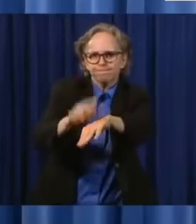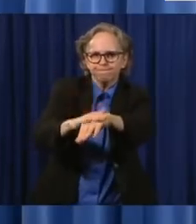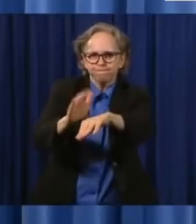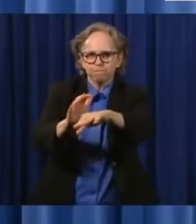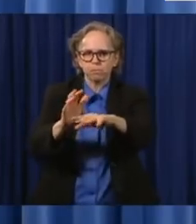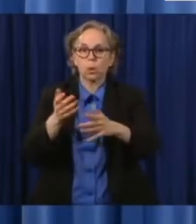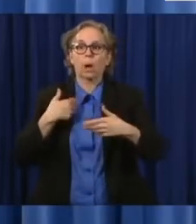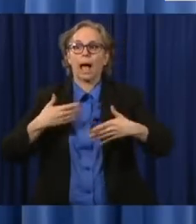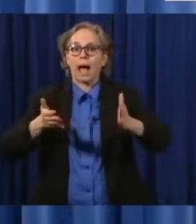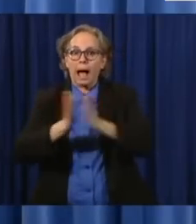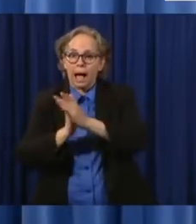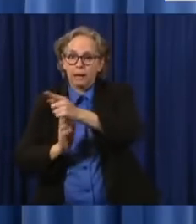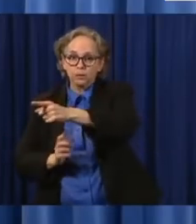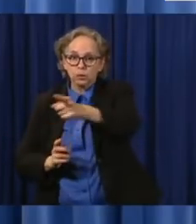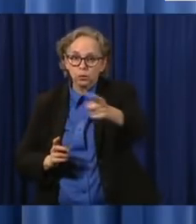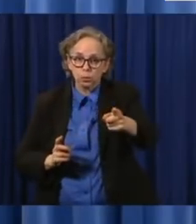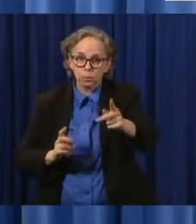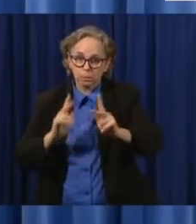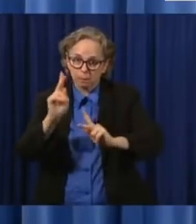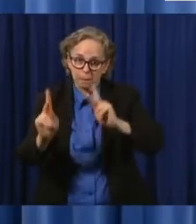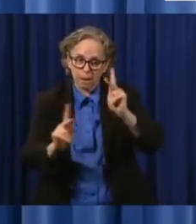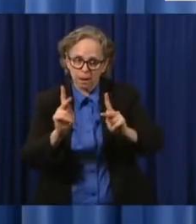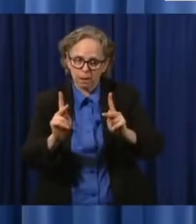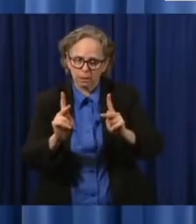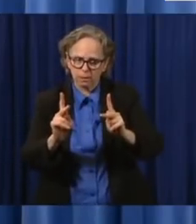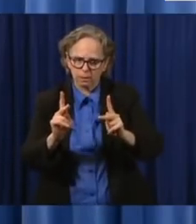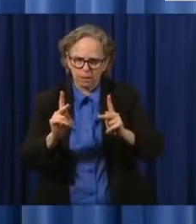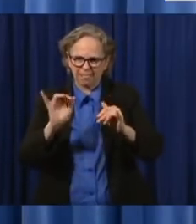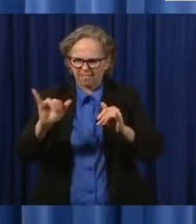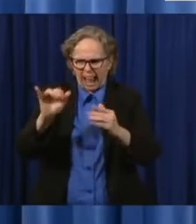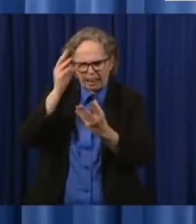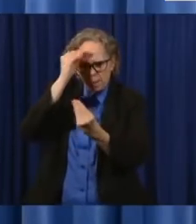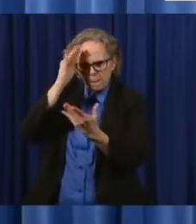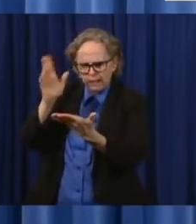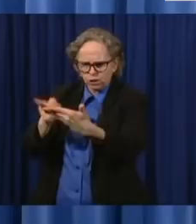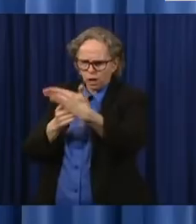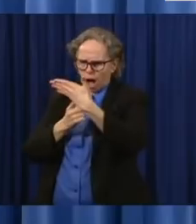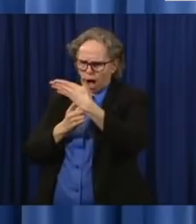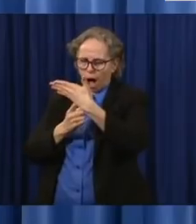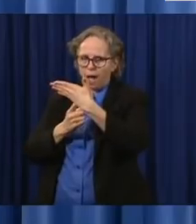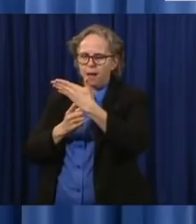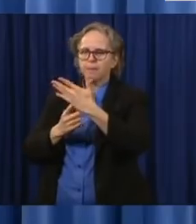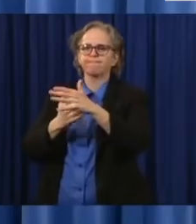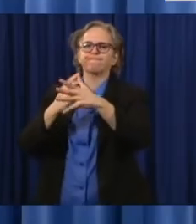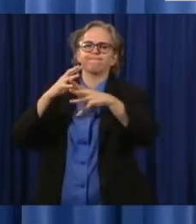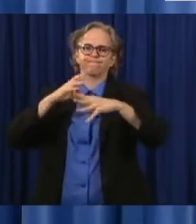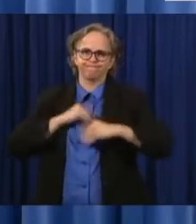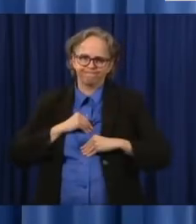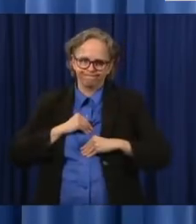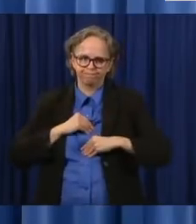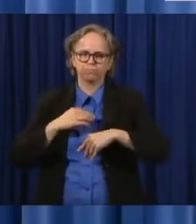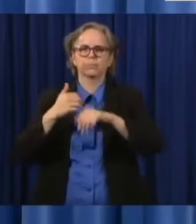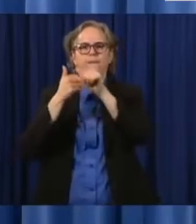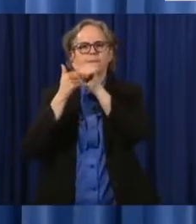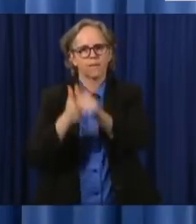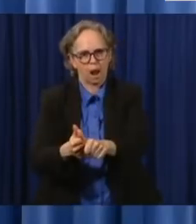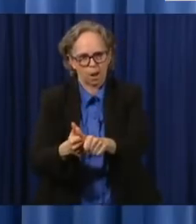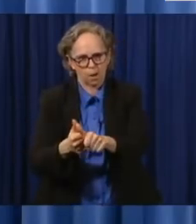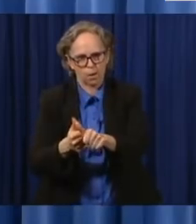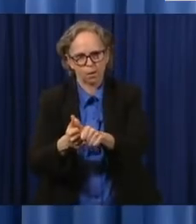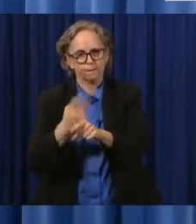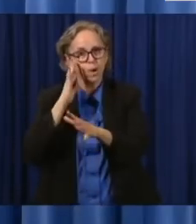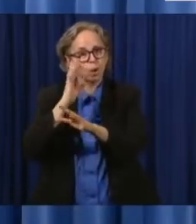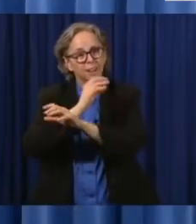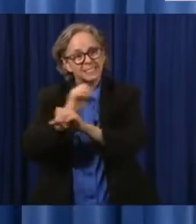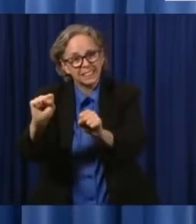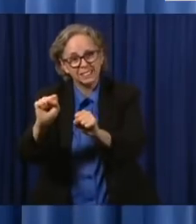best information they can get and to be as safe as they can and to protect other people, which is really